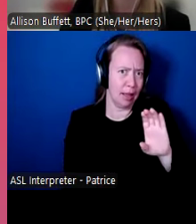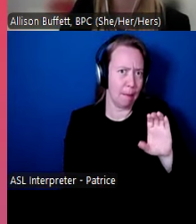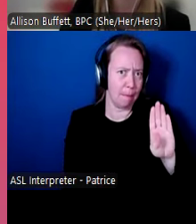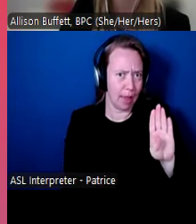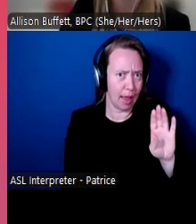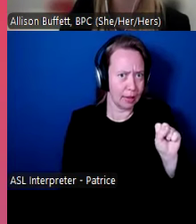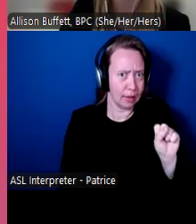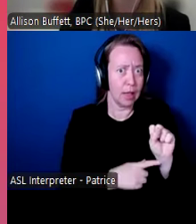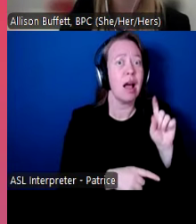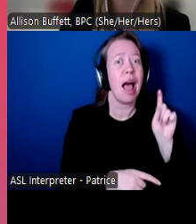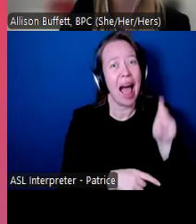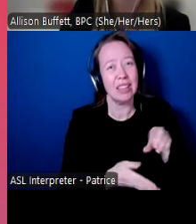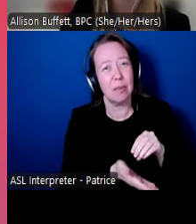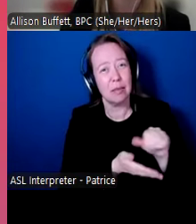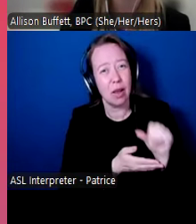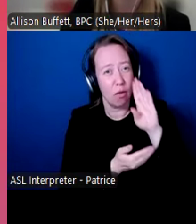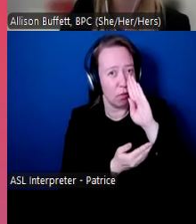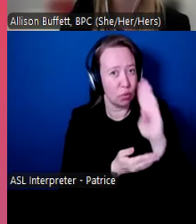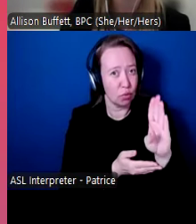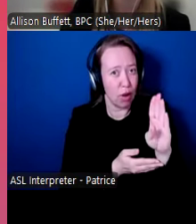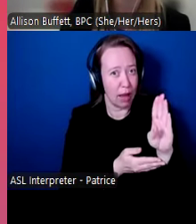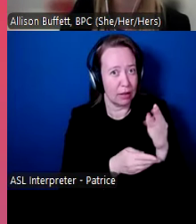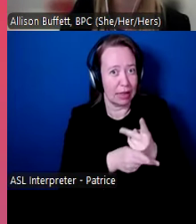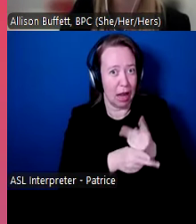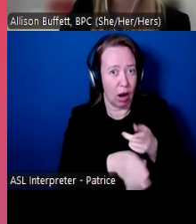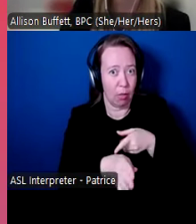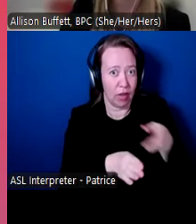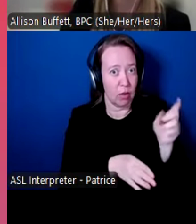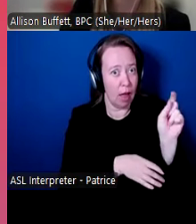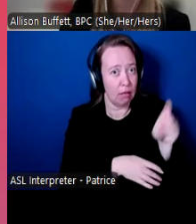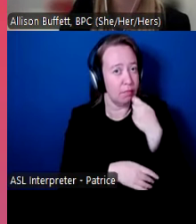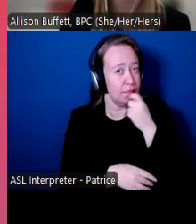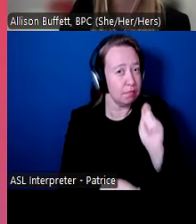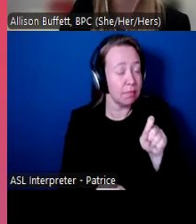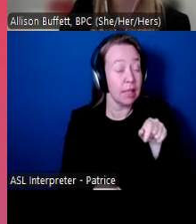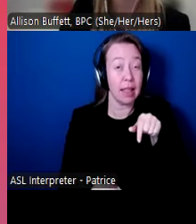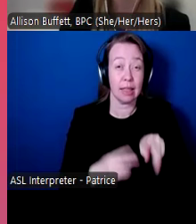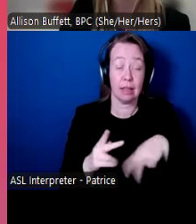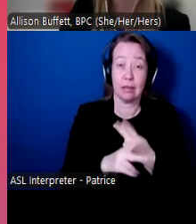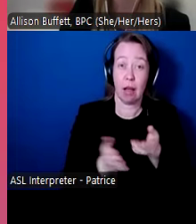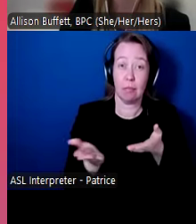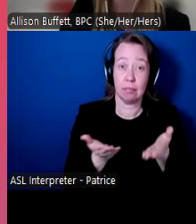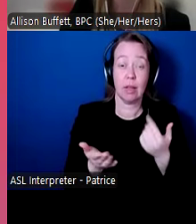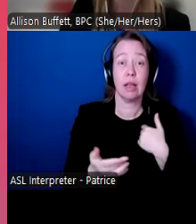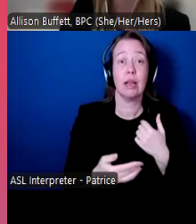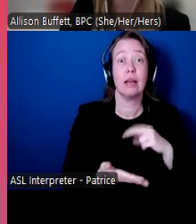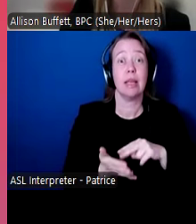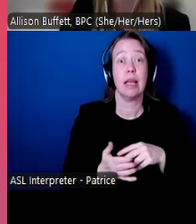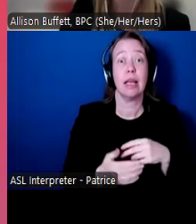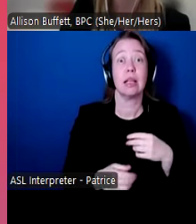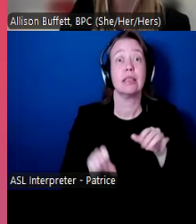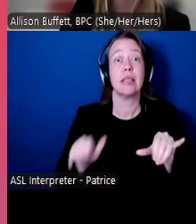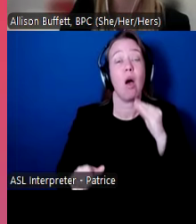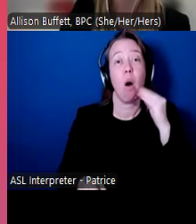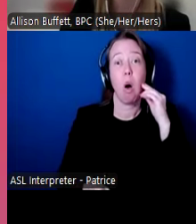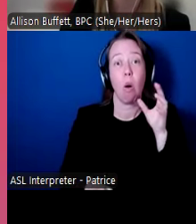on compensation for direct care professionals. These services include homemaker services,